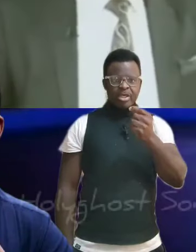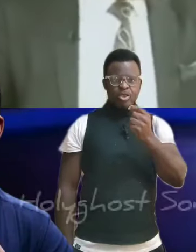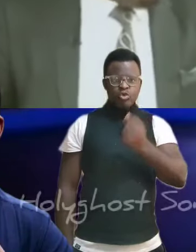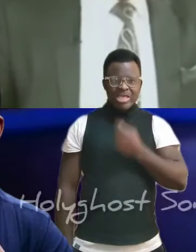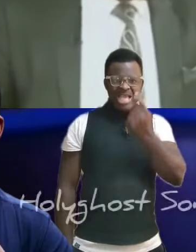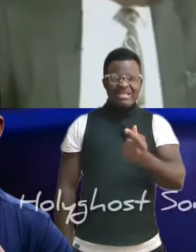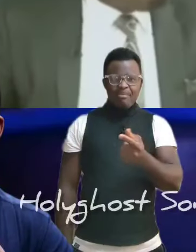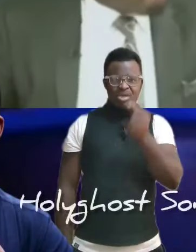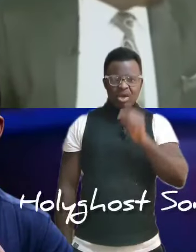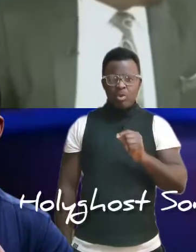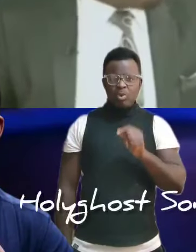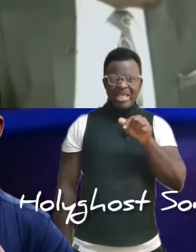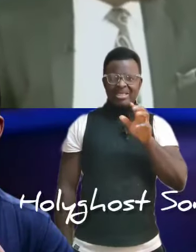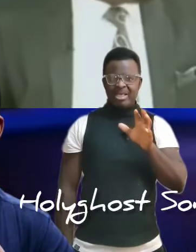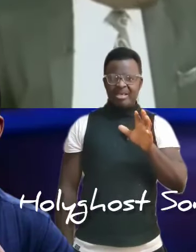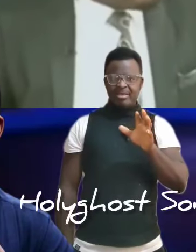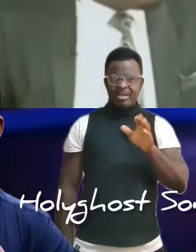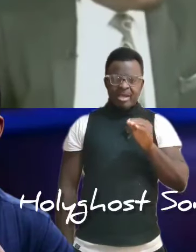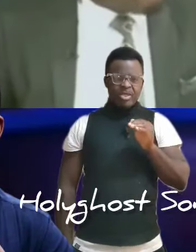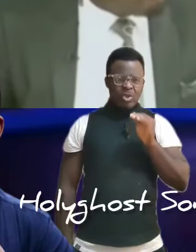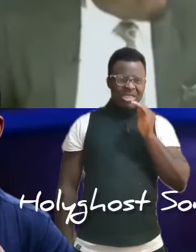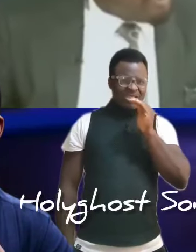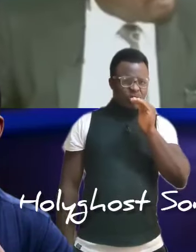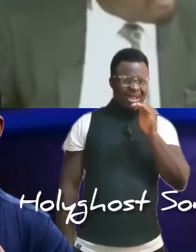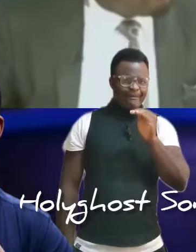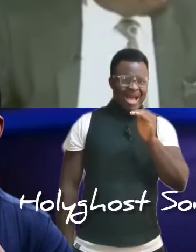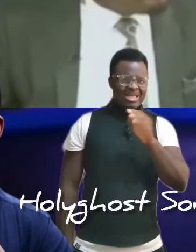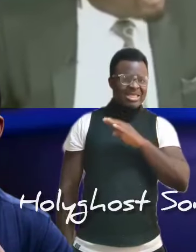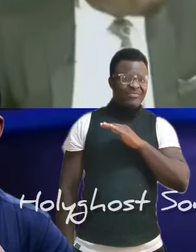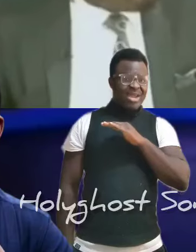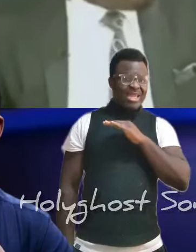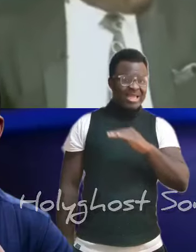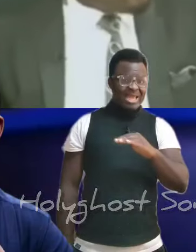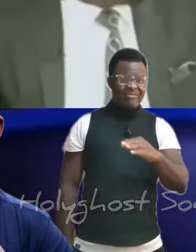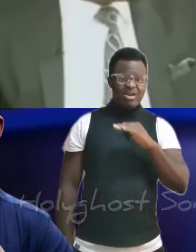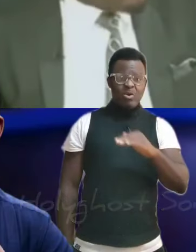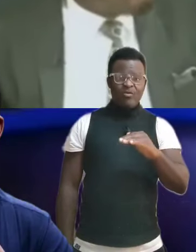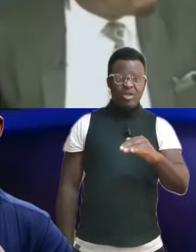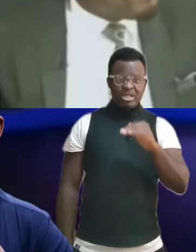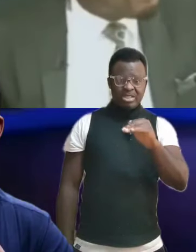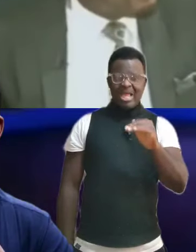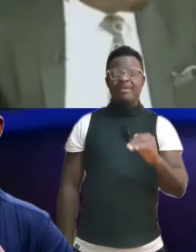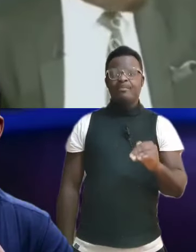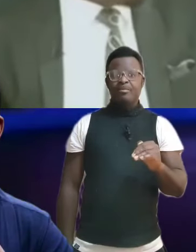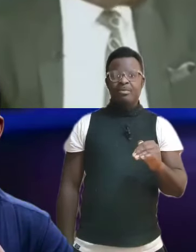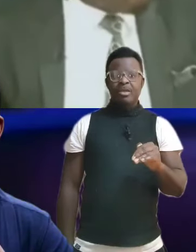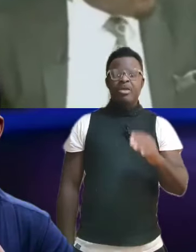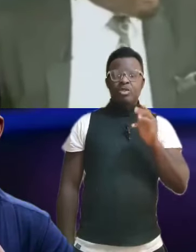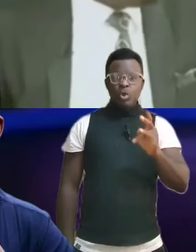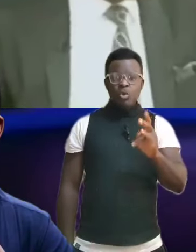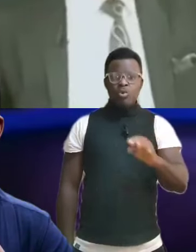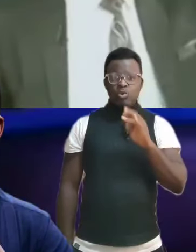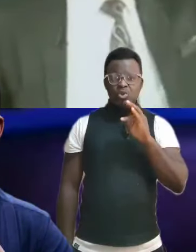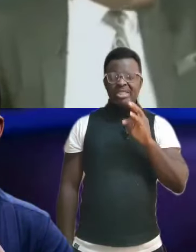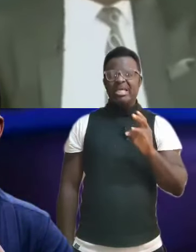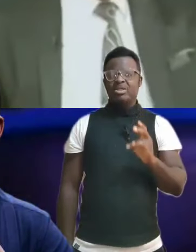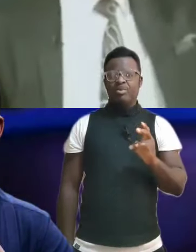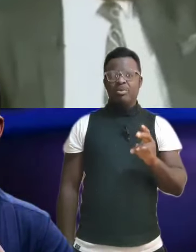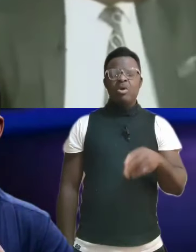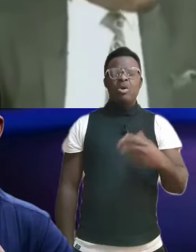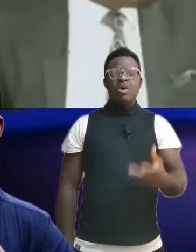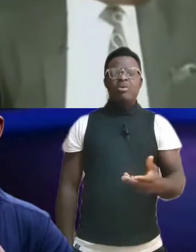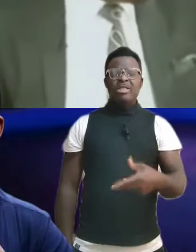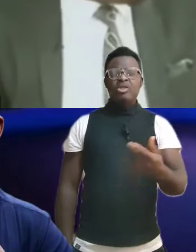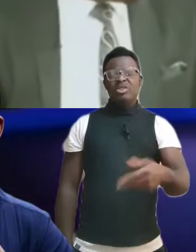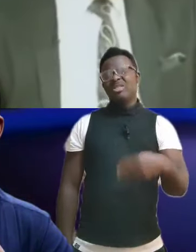So until we enforce those rights under the Chapter 2 of the Constitution through national constitutional amendment, we will get nowhere. The right to